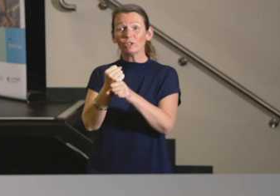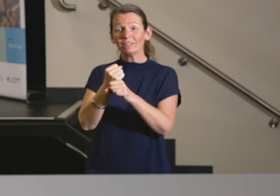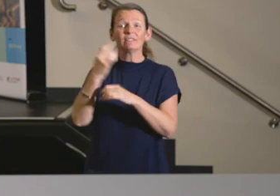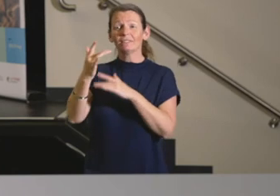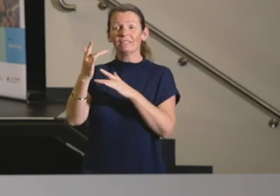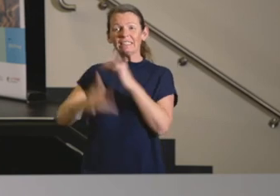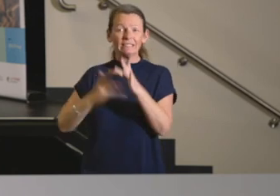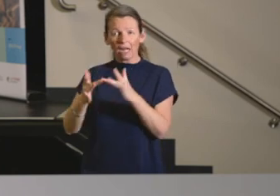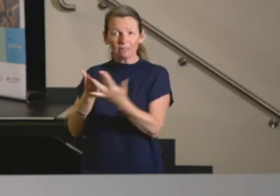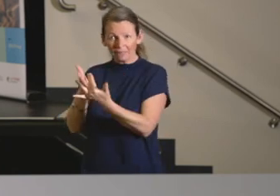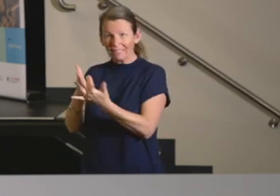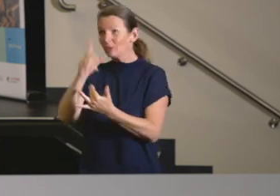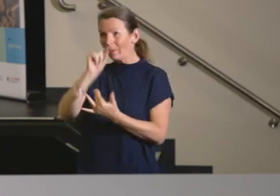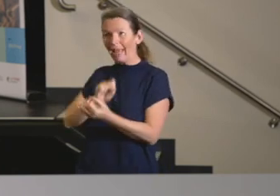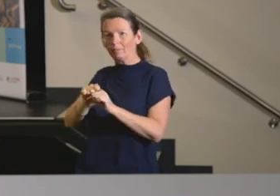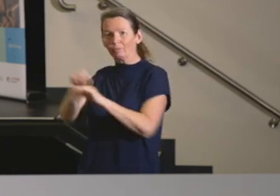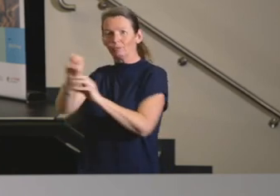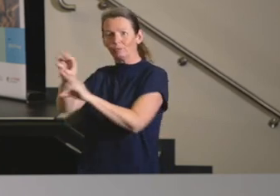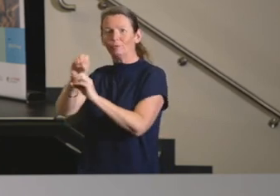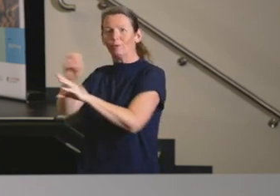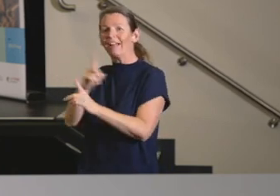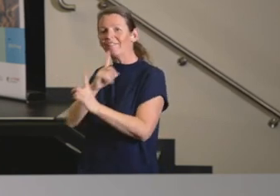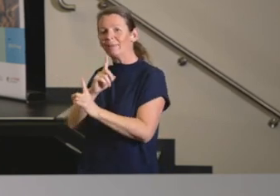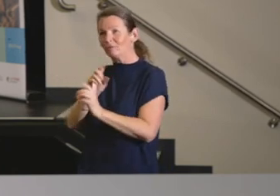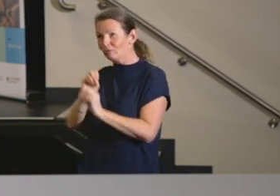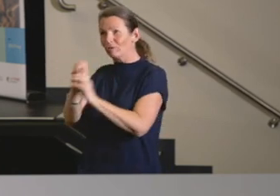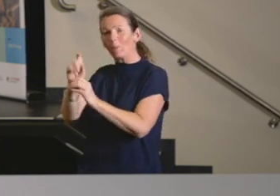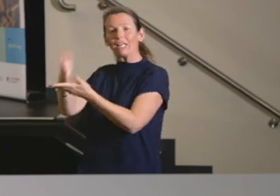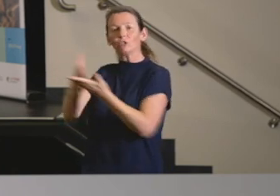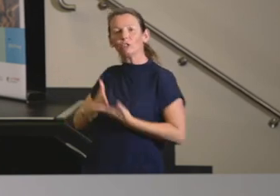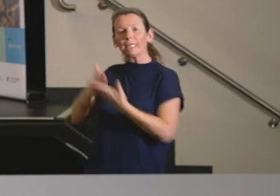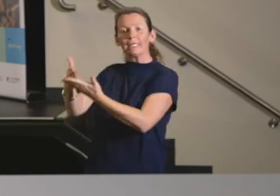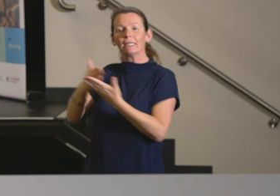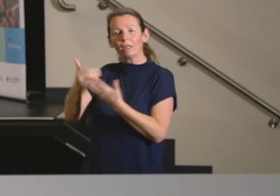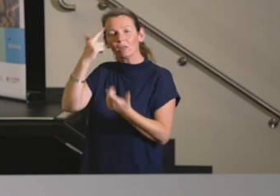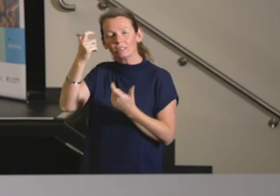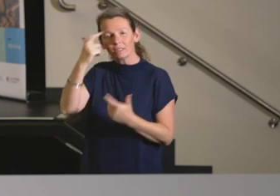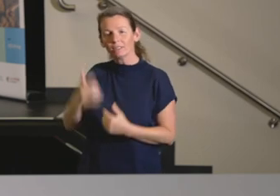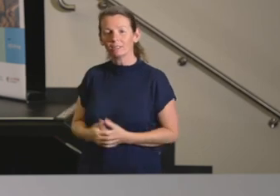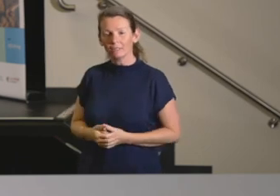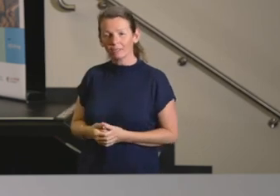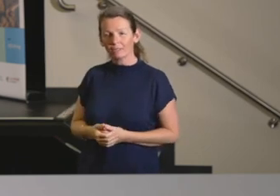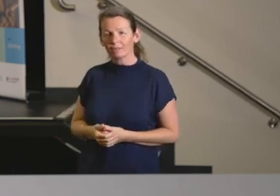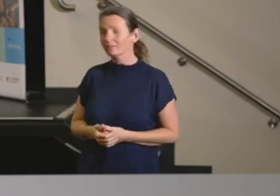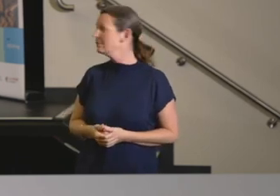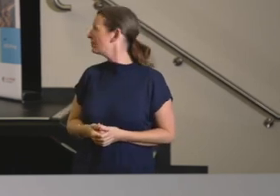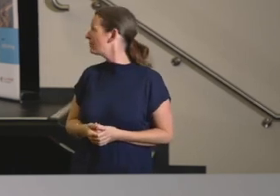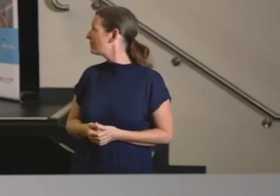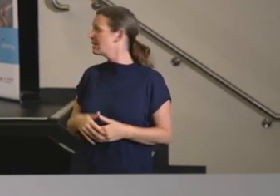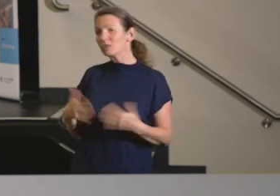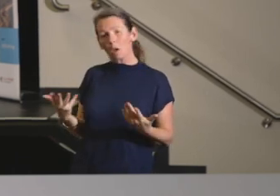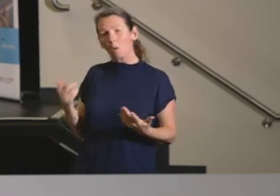and it's going to transform how we connect with each other and share ideas, a bigger platform to think